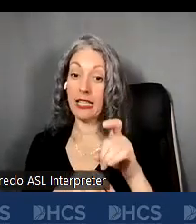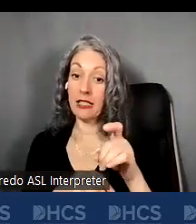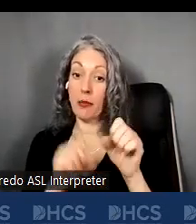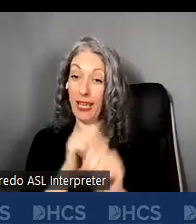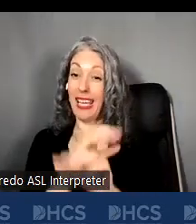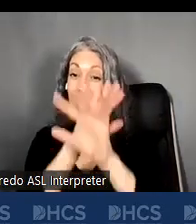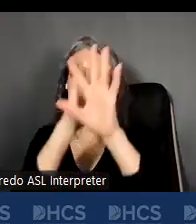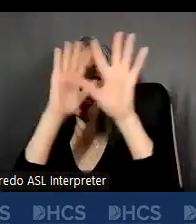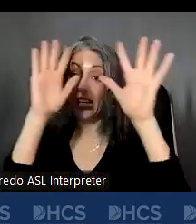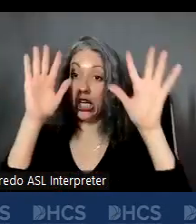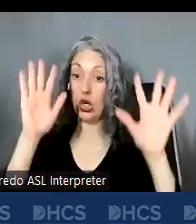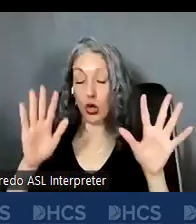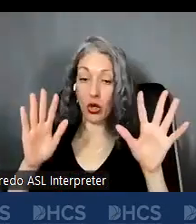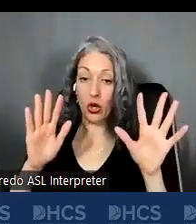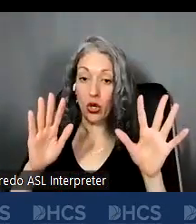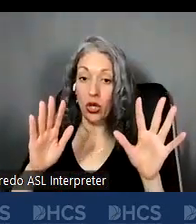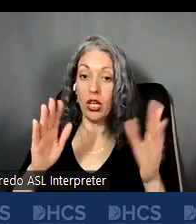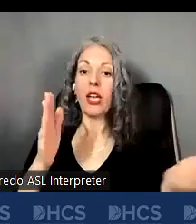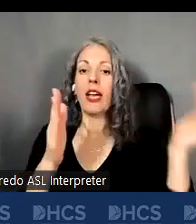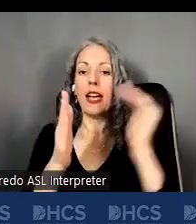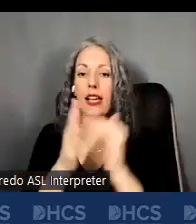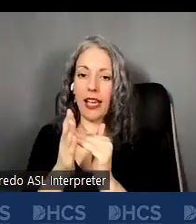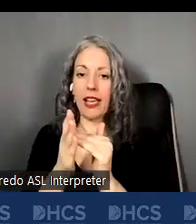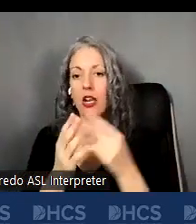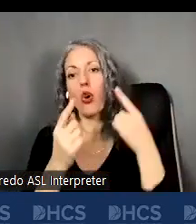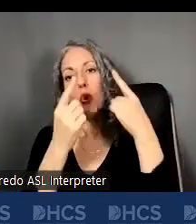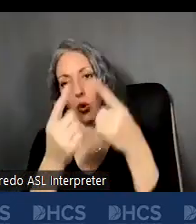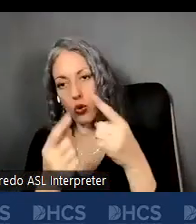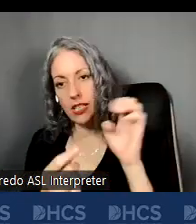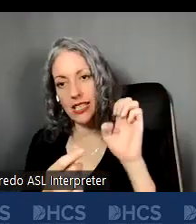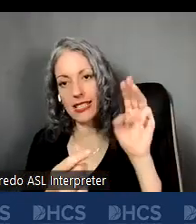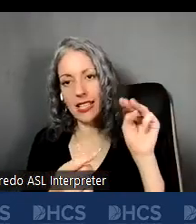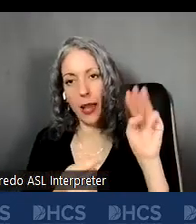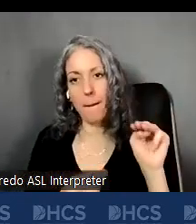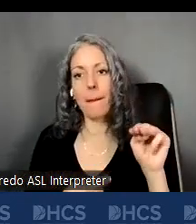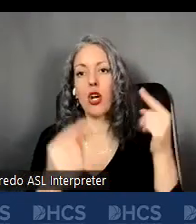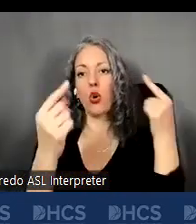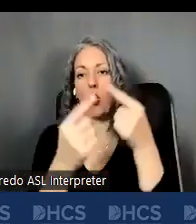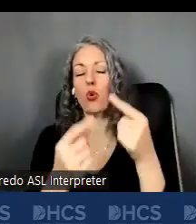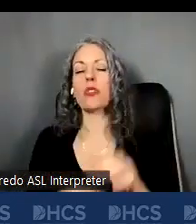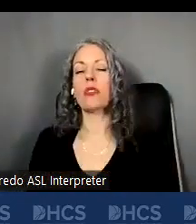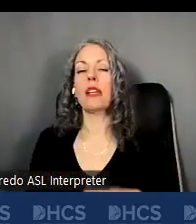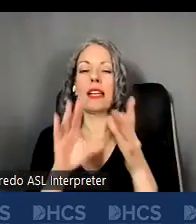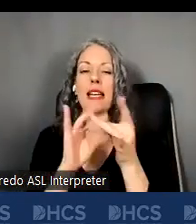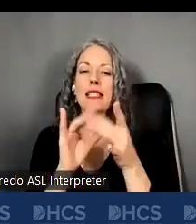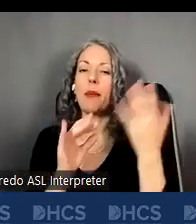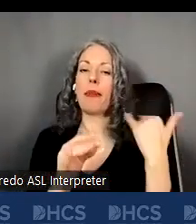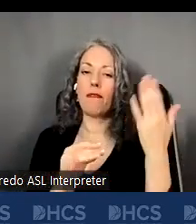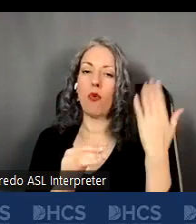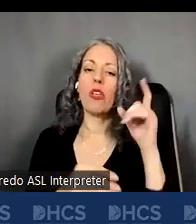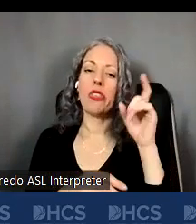alignment with, again, CalAIM goals and ECM goals. And as I mentioned earlier, there does need to